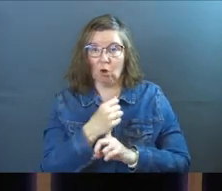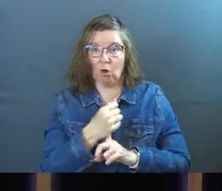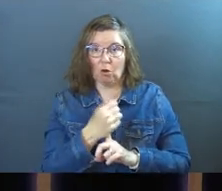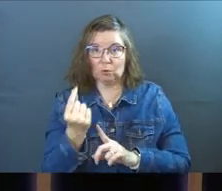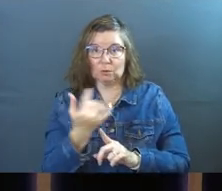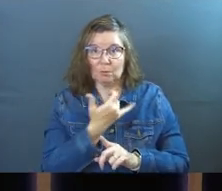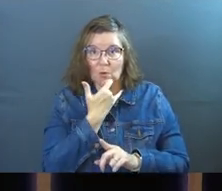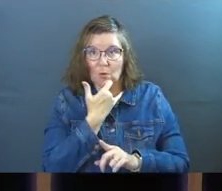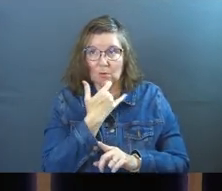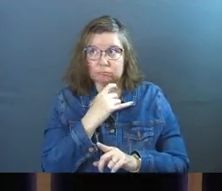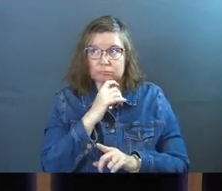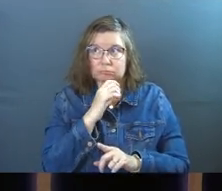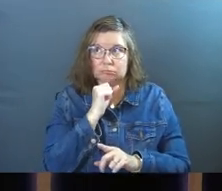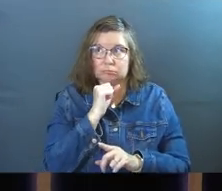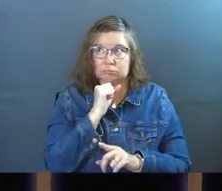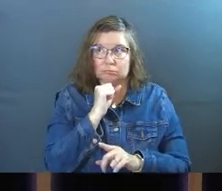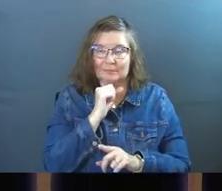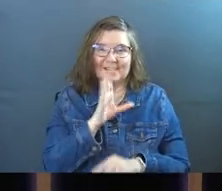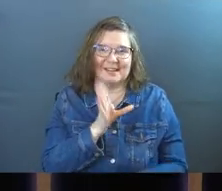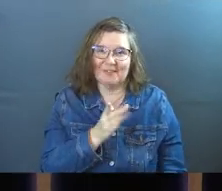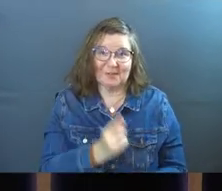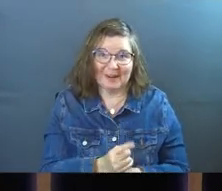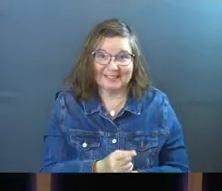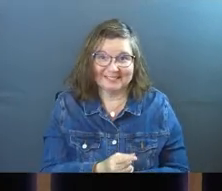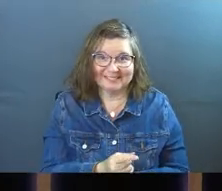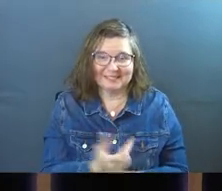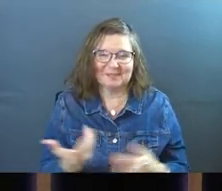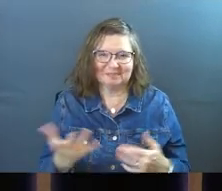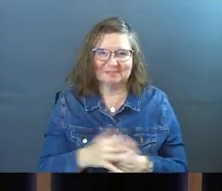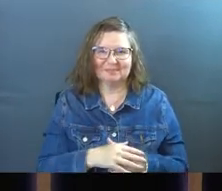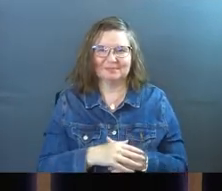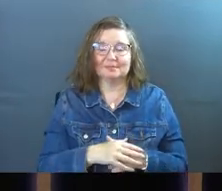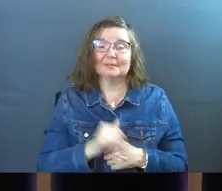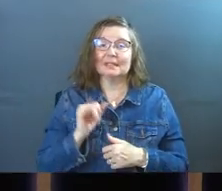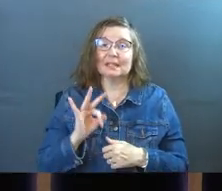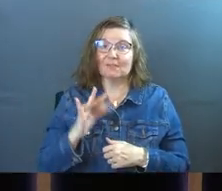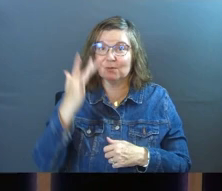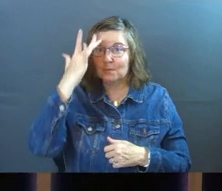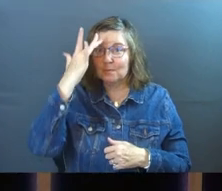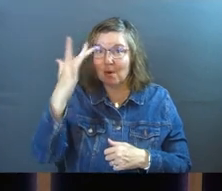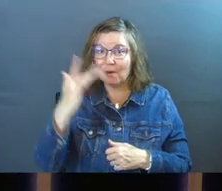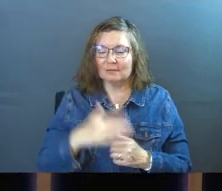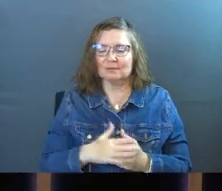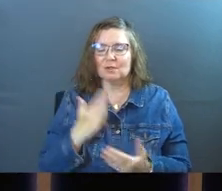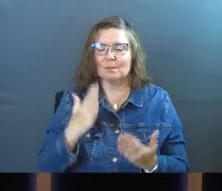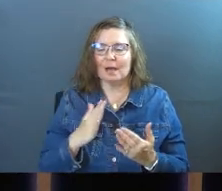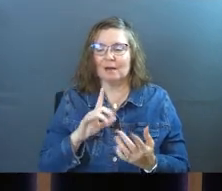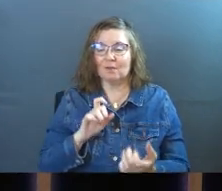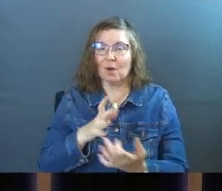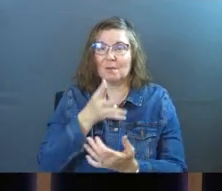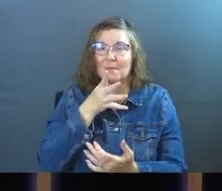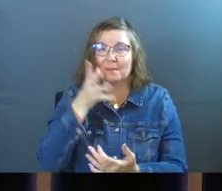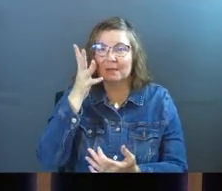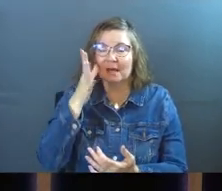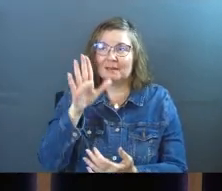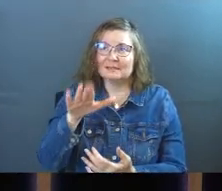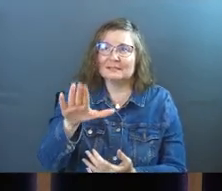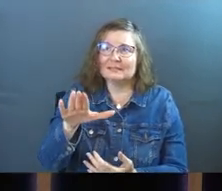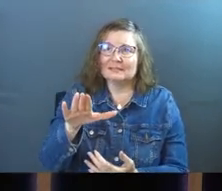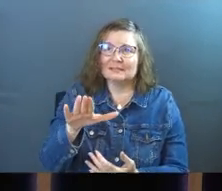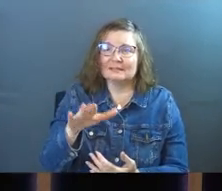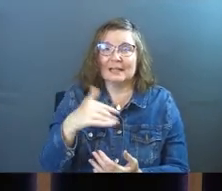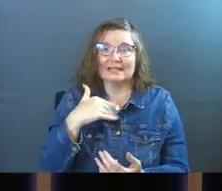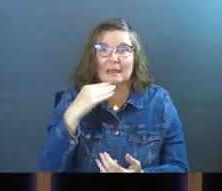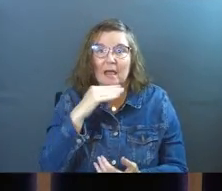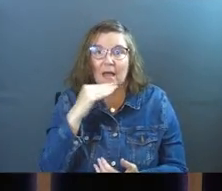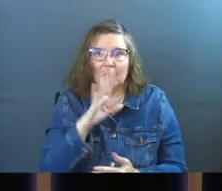doing something wrong? Never. And if you were smart, you might have gone to mom and dad, and instead